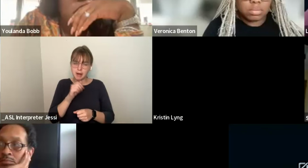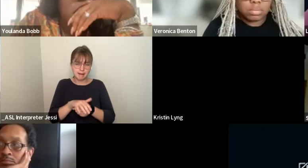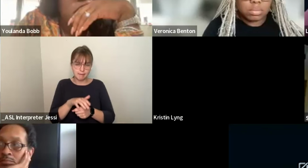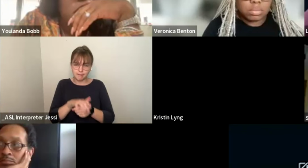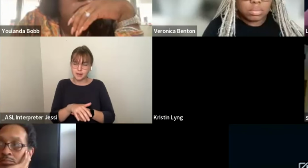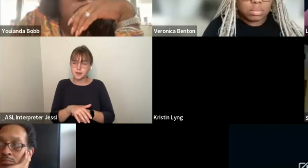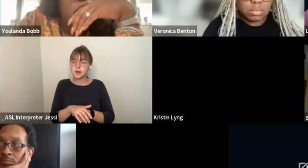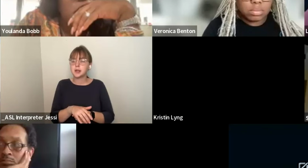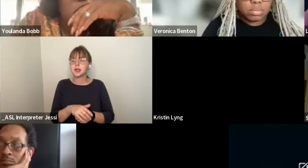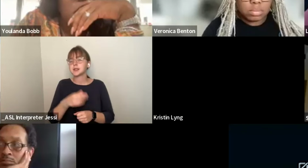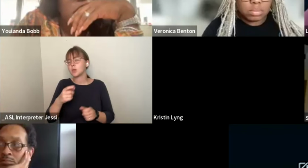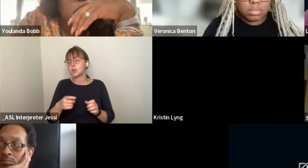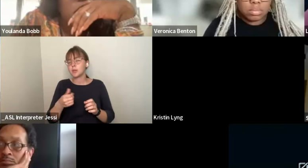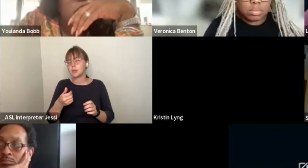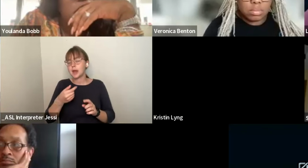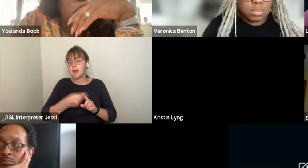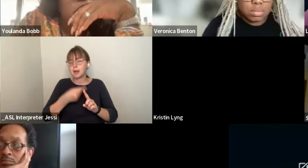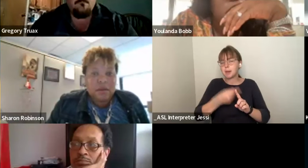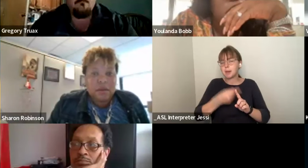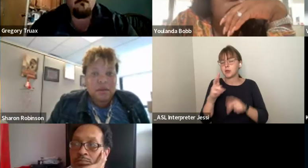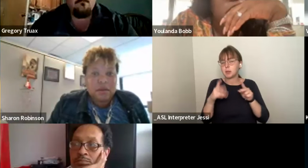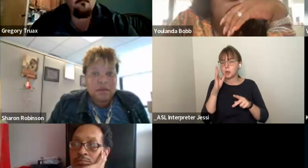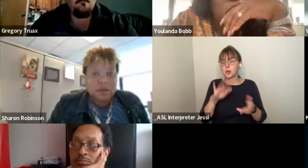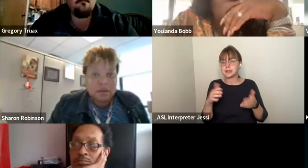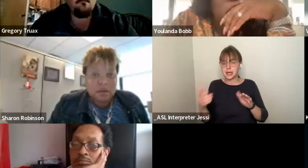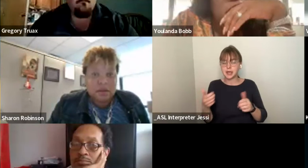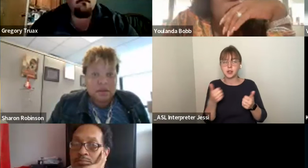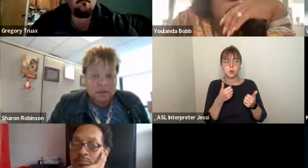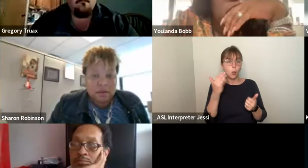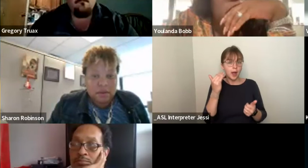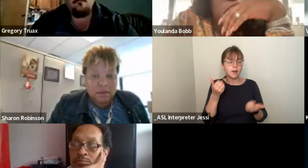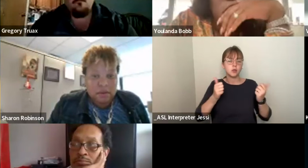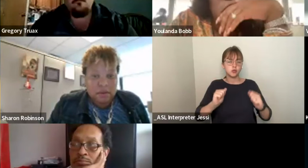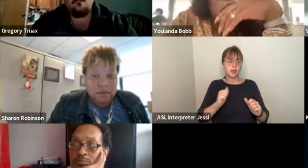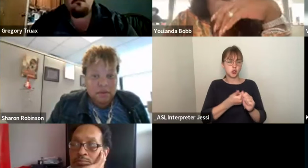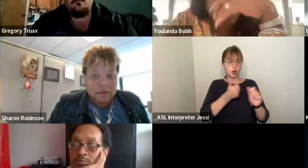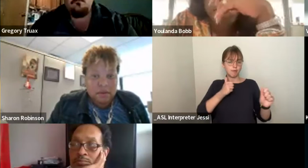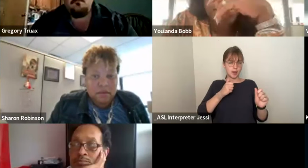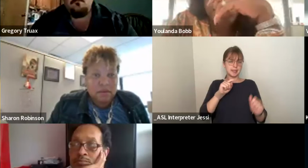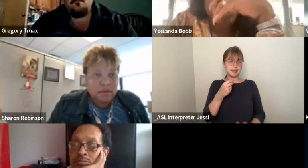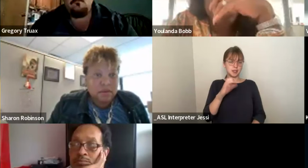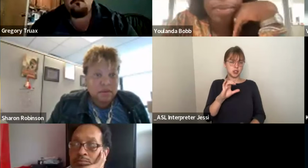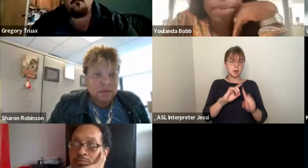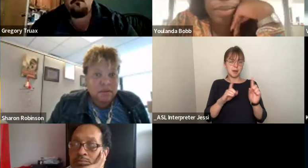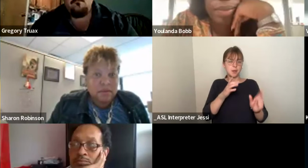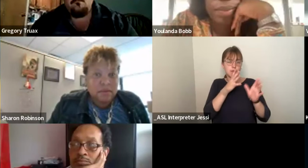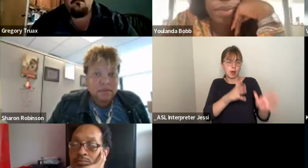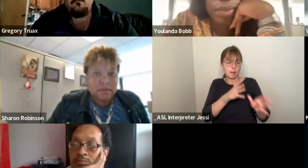every month from somebody who's an acute detox from THC just from the vomiting.